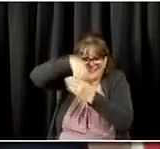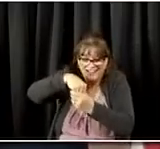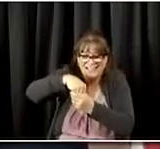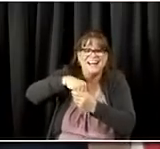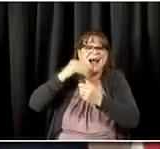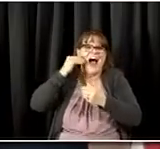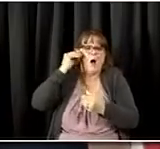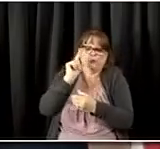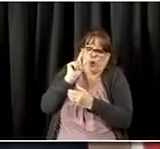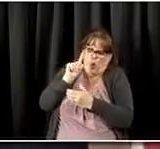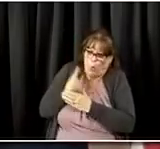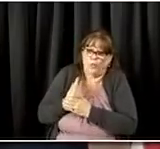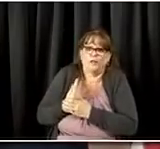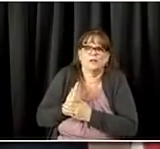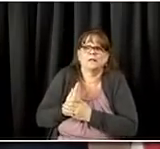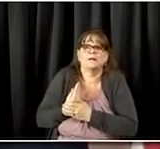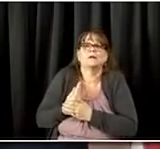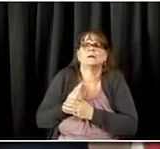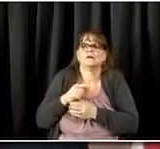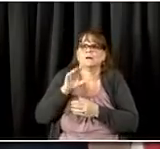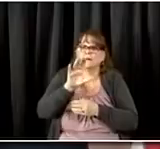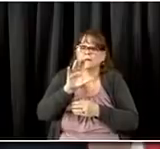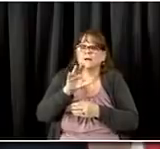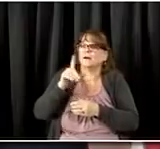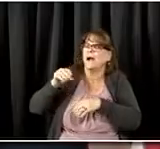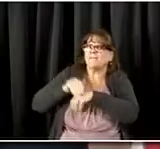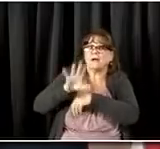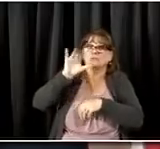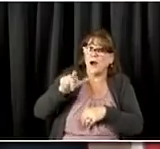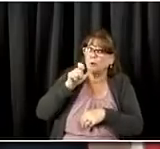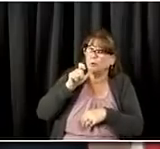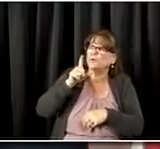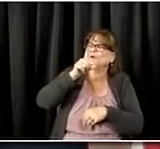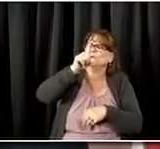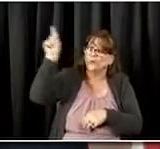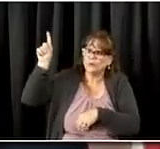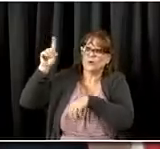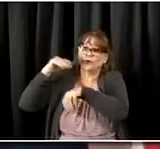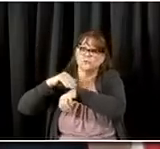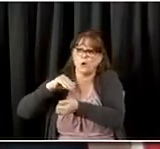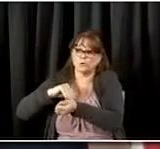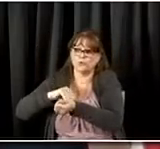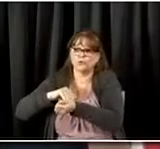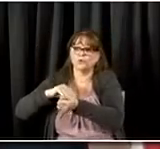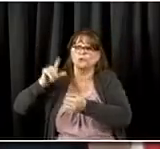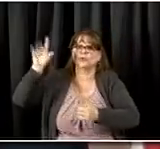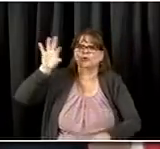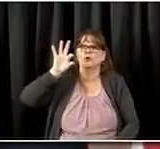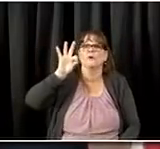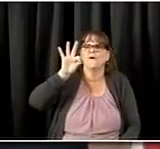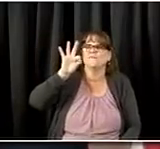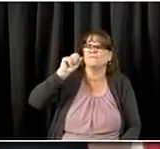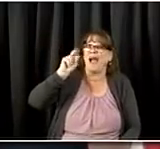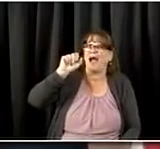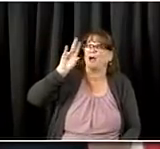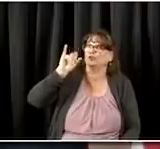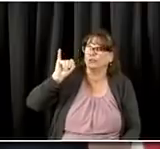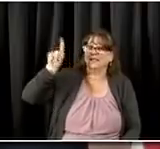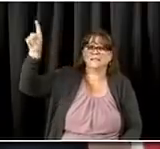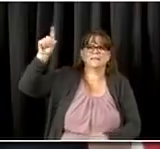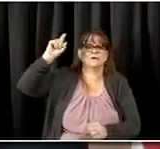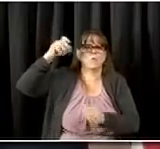Doctors are advising that. Dr. Fauci's advised that. CDC has recommended against travel. At the end of the day, there's